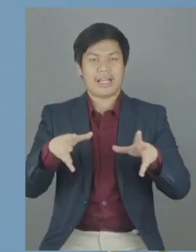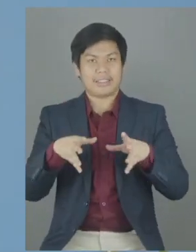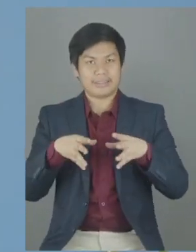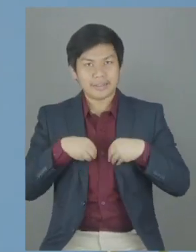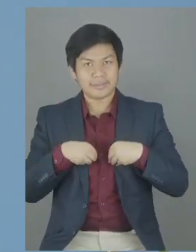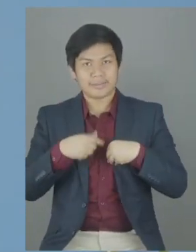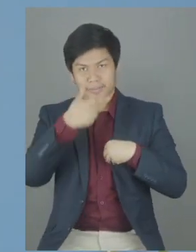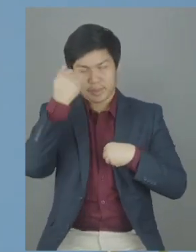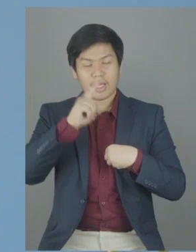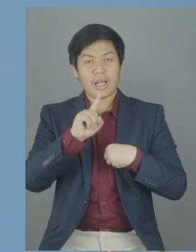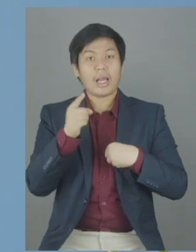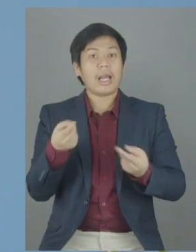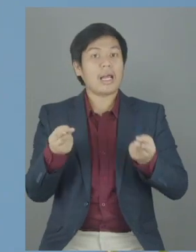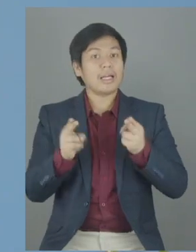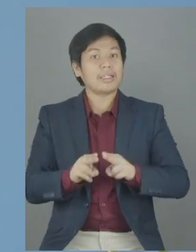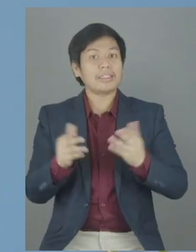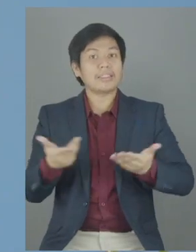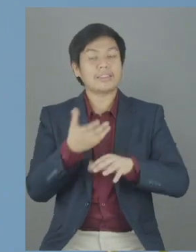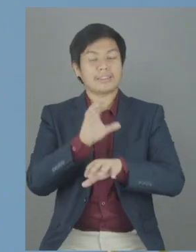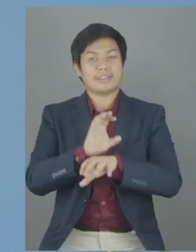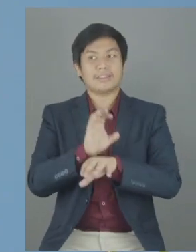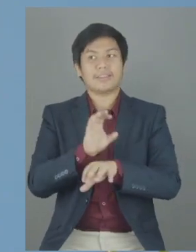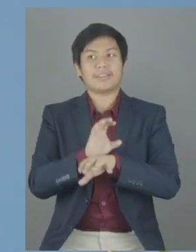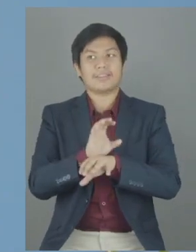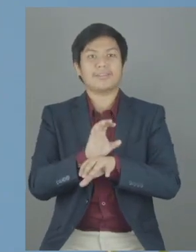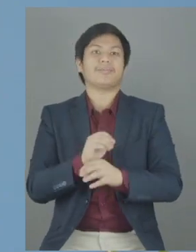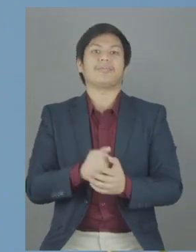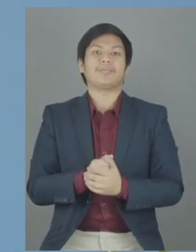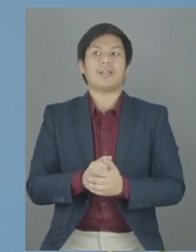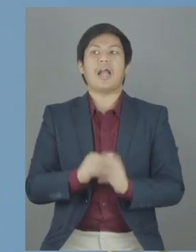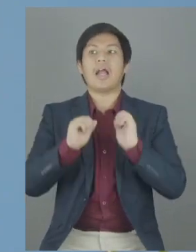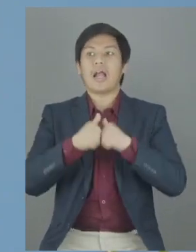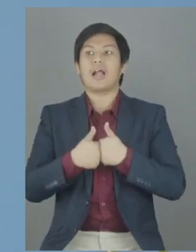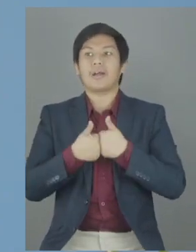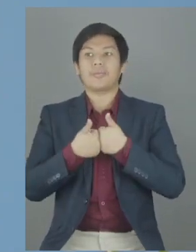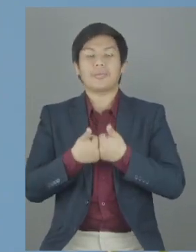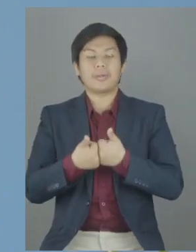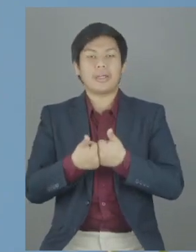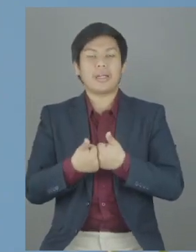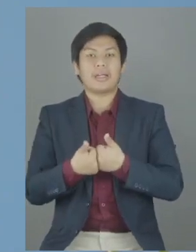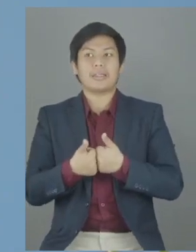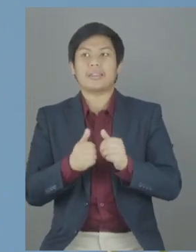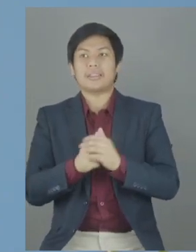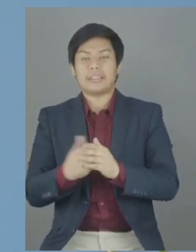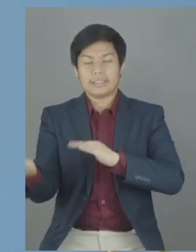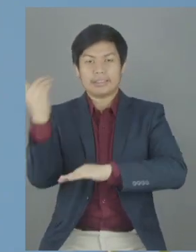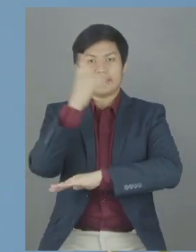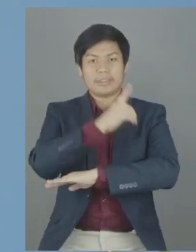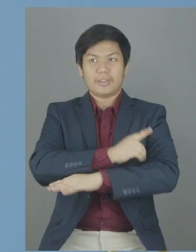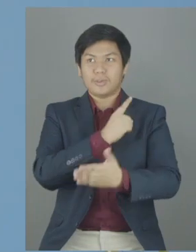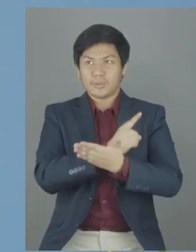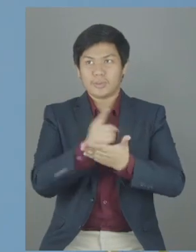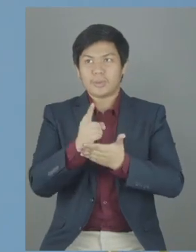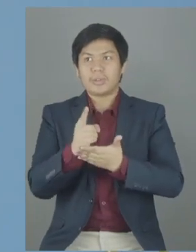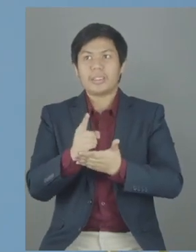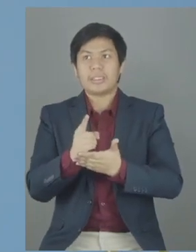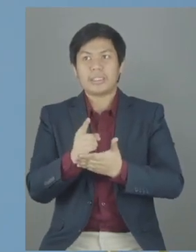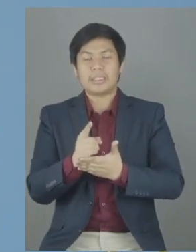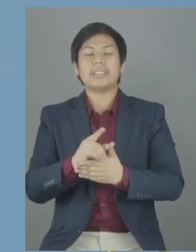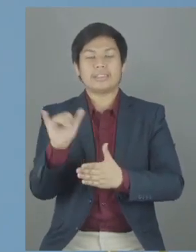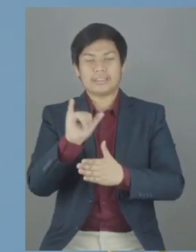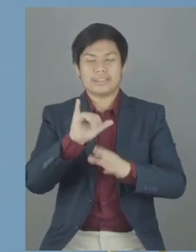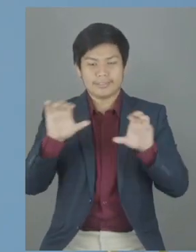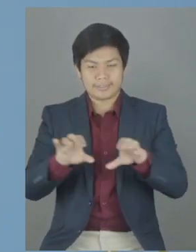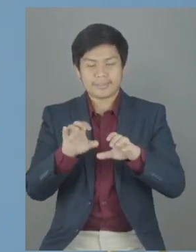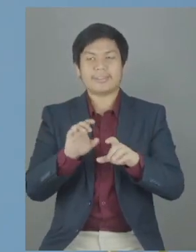of how approachable the people here in the church are and how they listen to my day or week to the point that I want to do the same